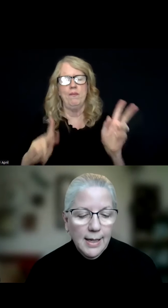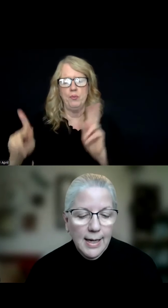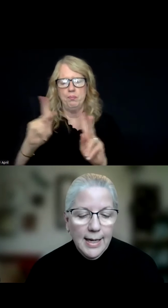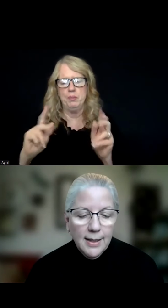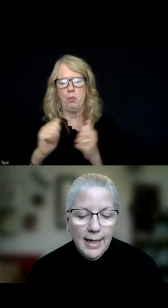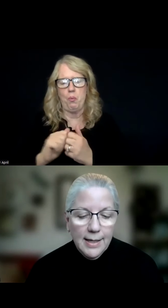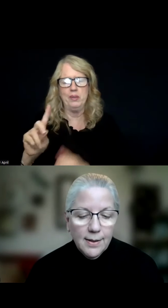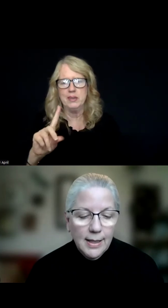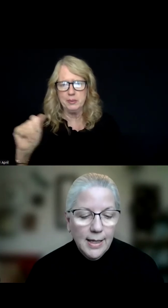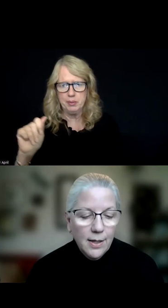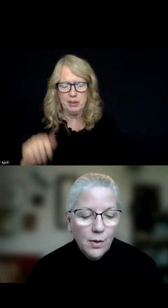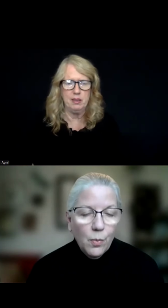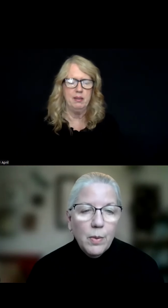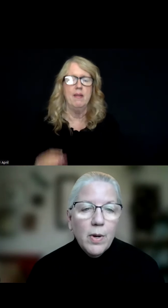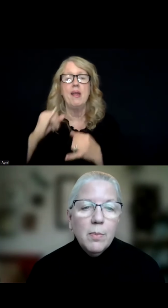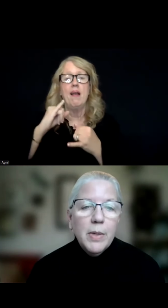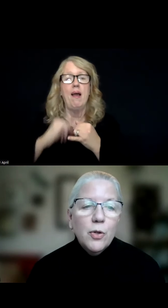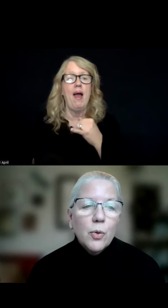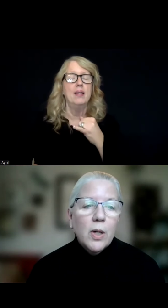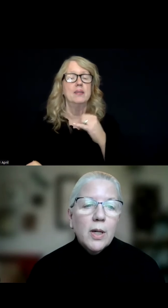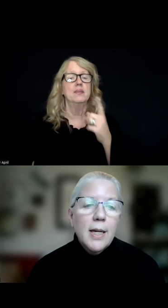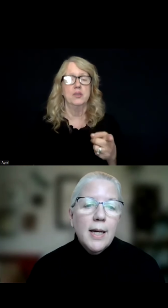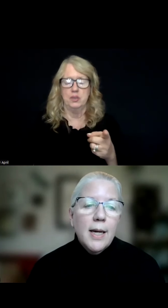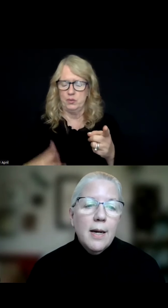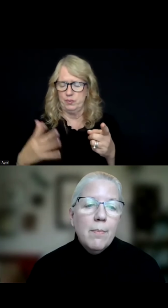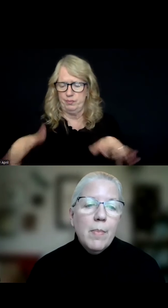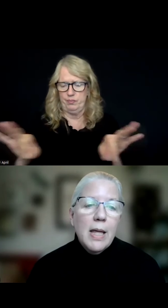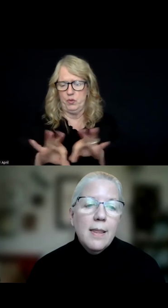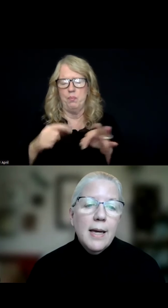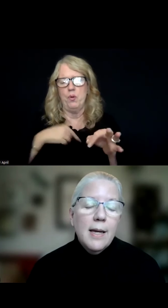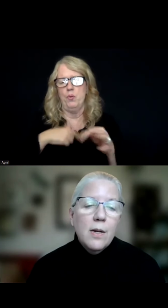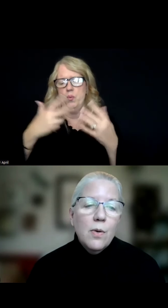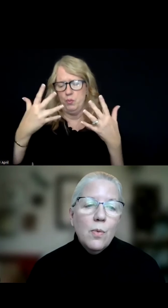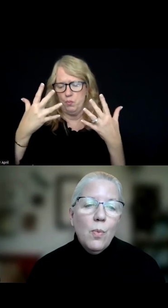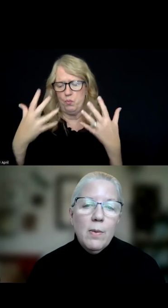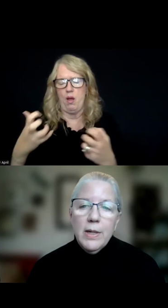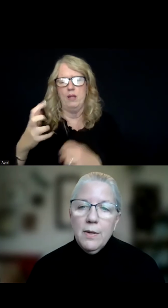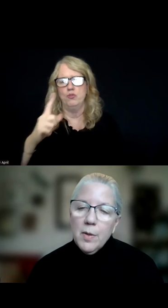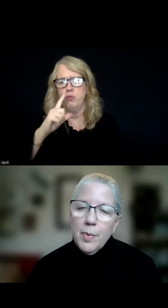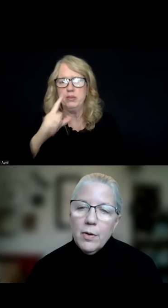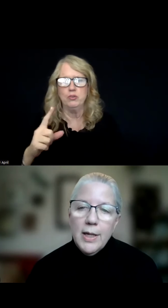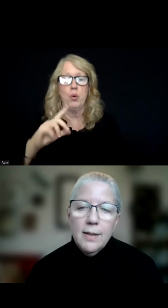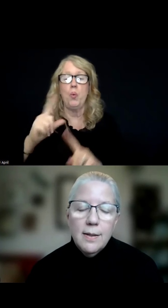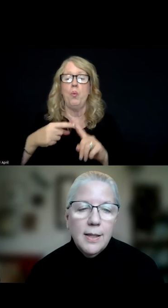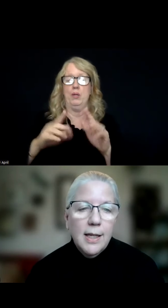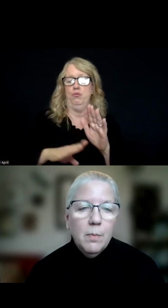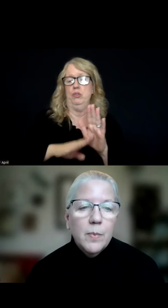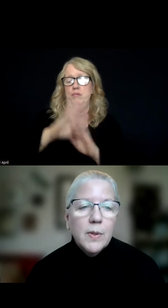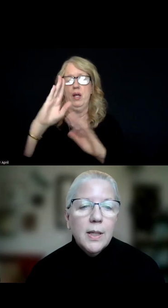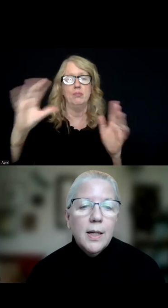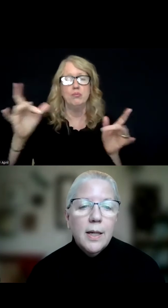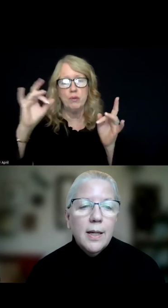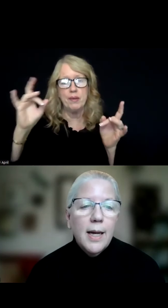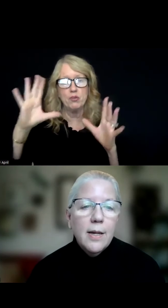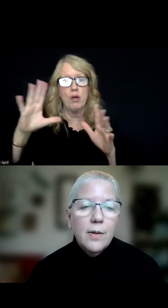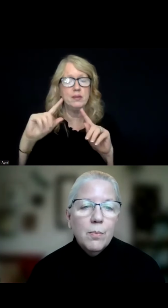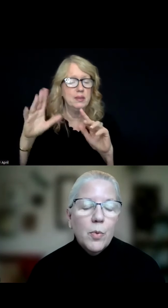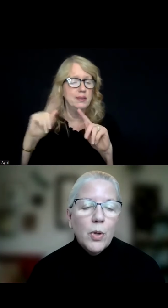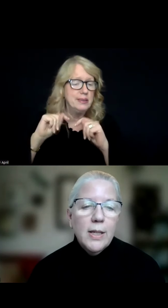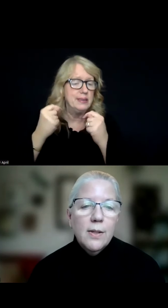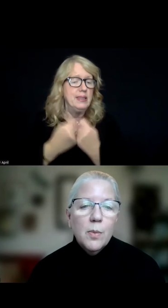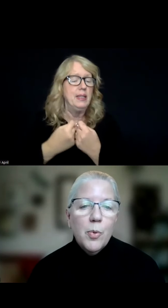disabilities. And lastly, we want to be sure that when we develop our crisis teams